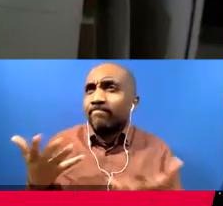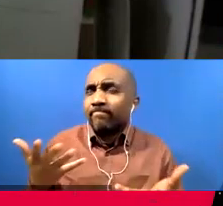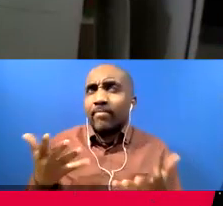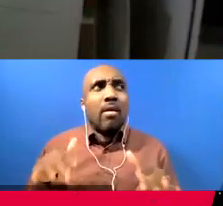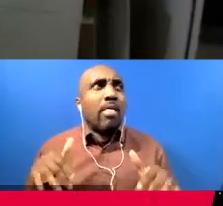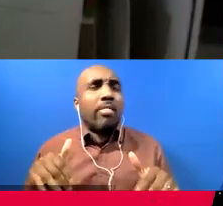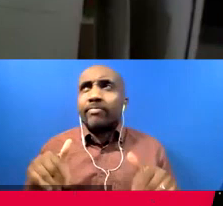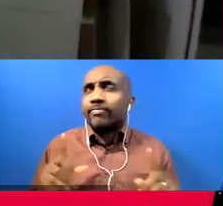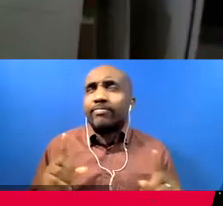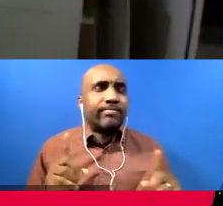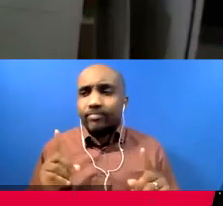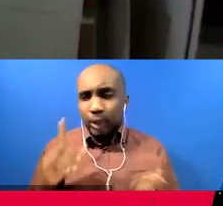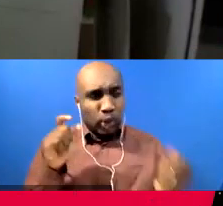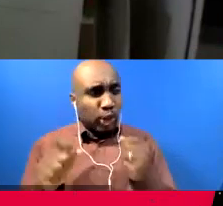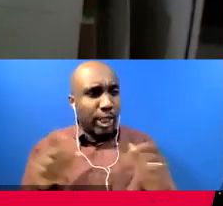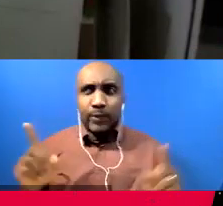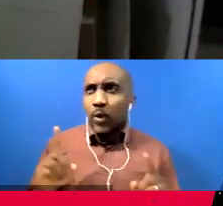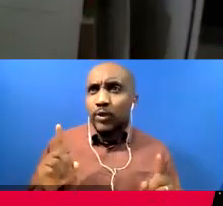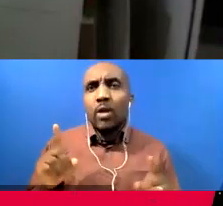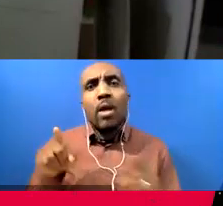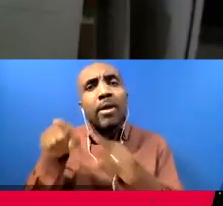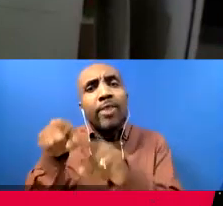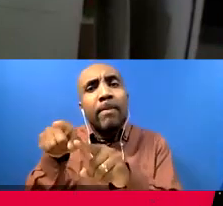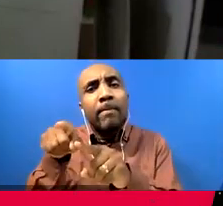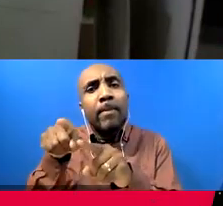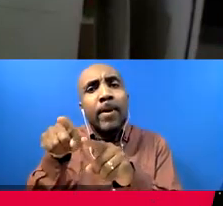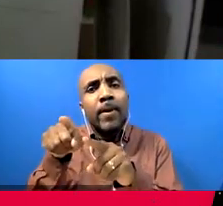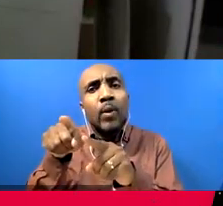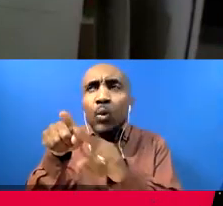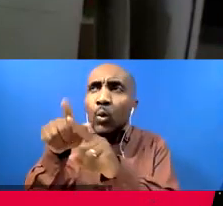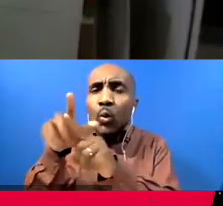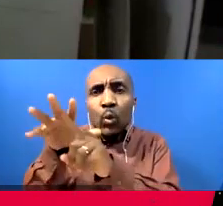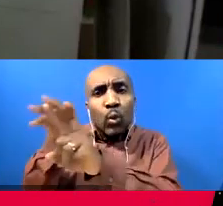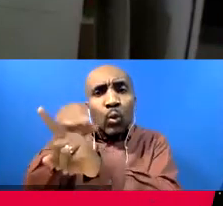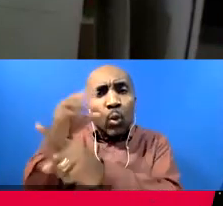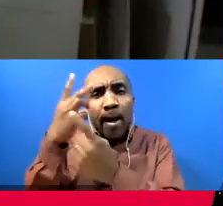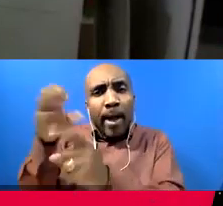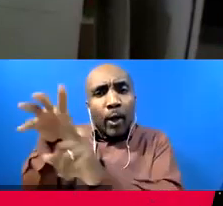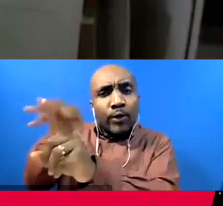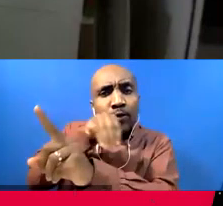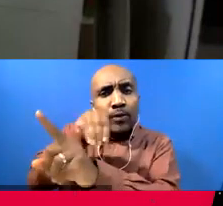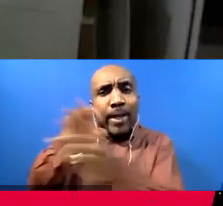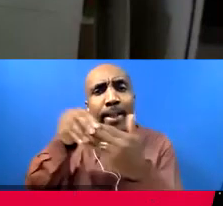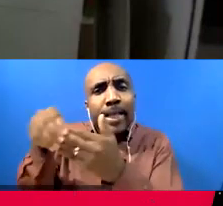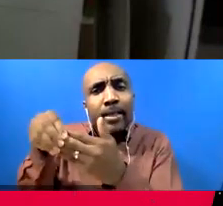even helpless. You don't know what people would feel like about change, but it's because of them,